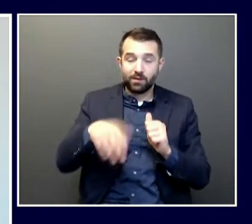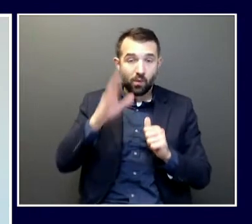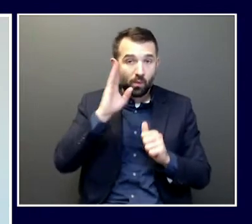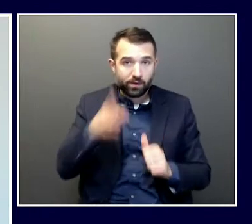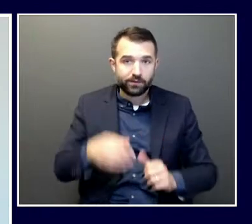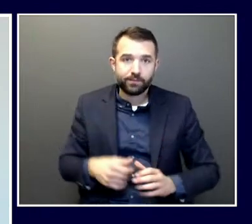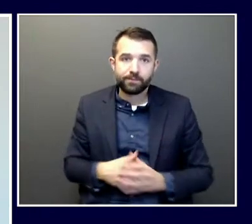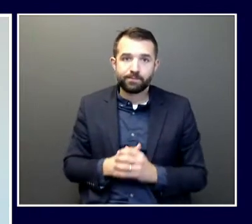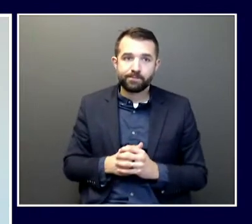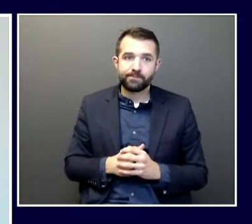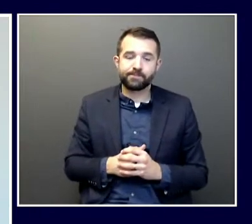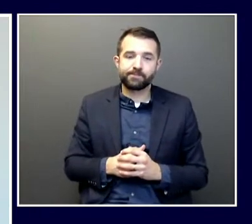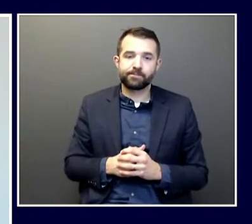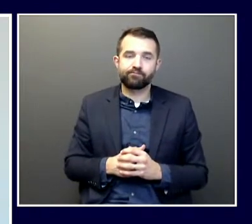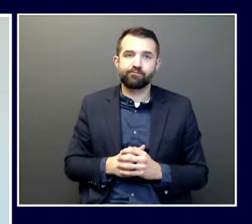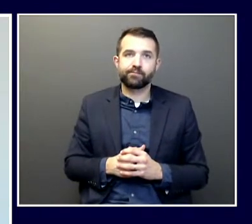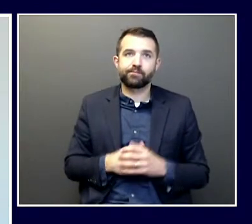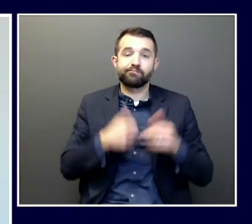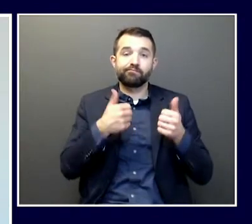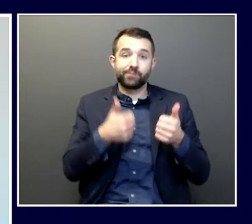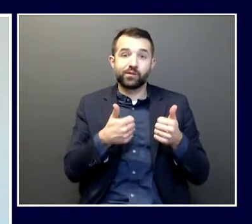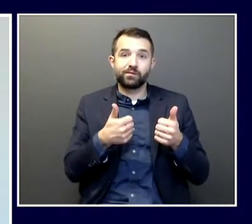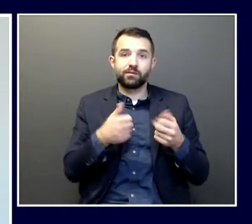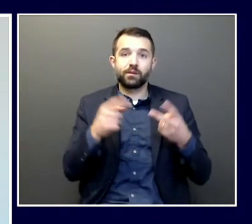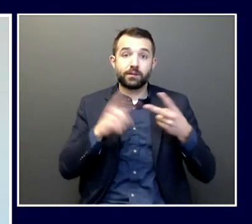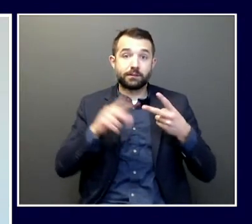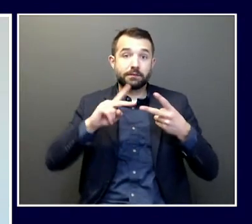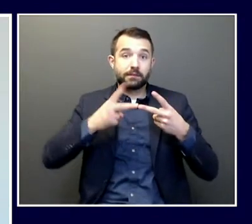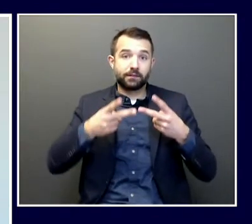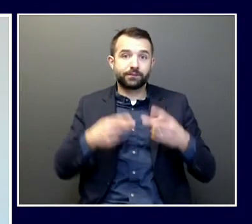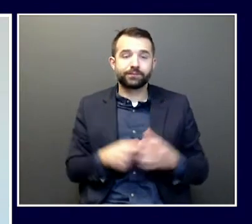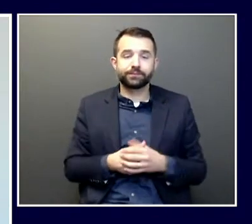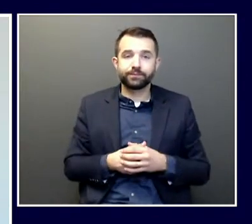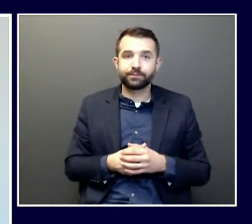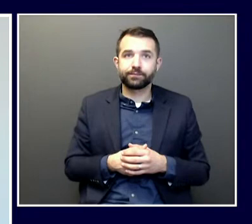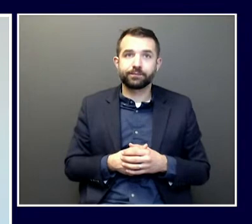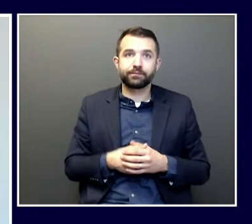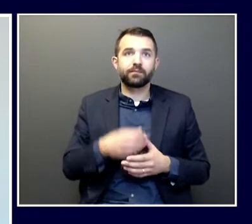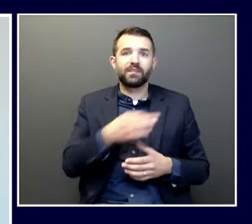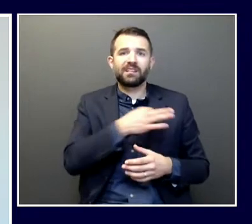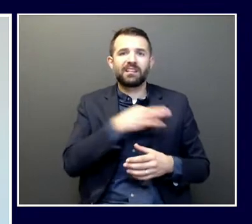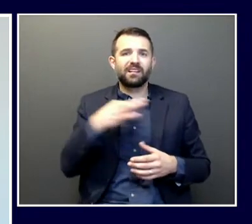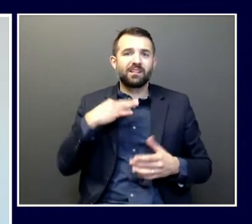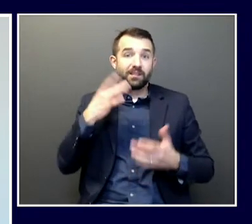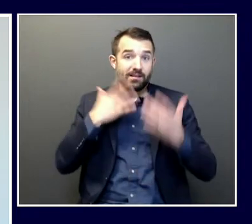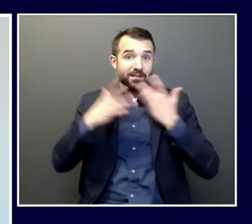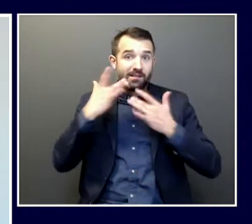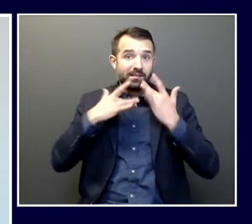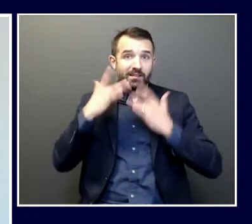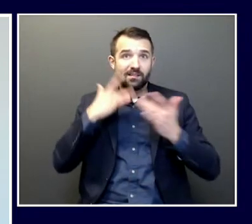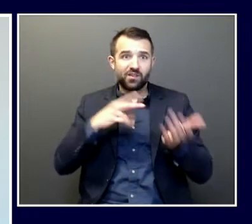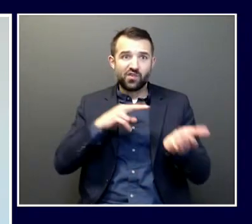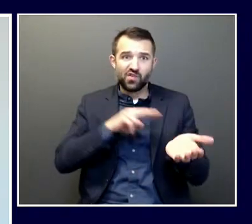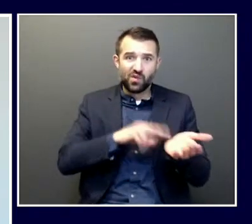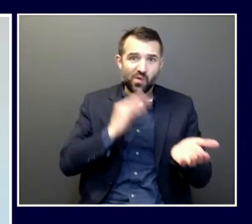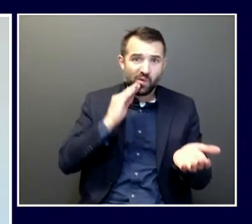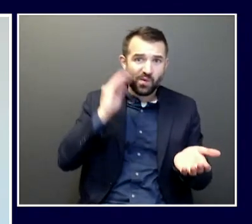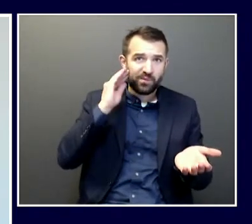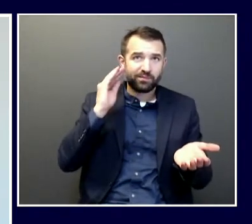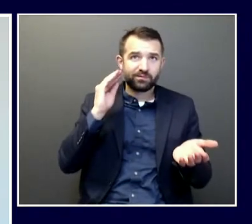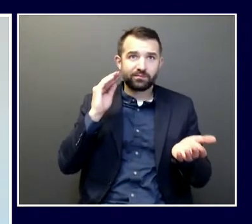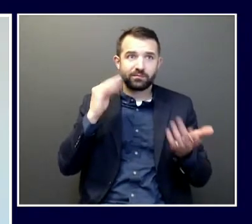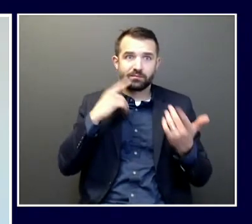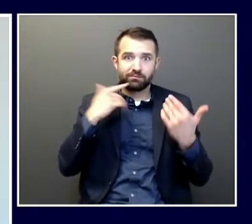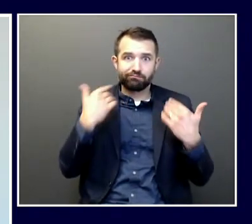Okay, and my next question on staffing shortages, specifically at nursing homes. I think maybe